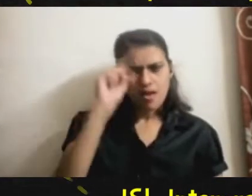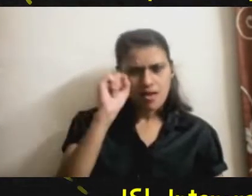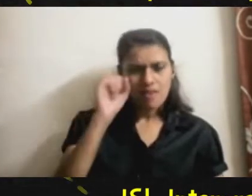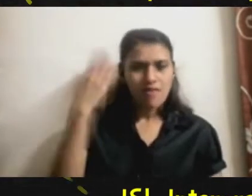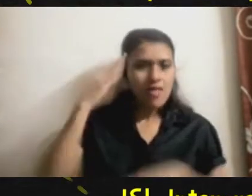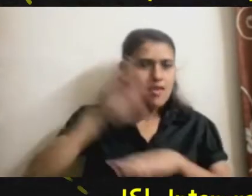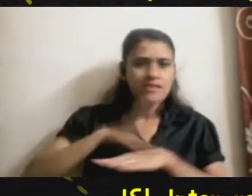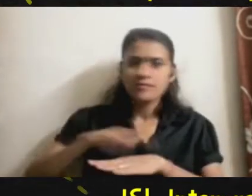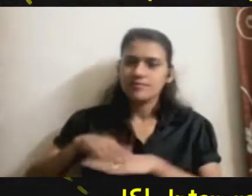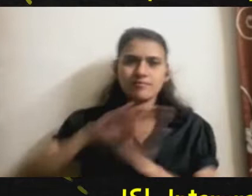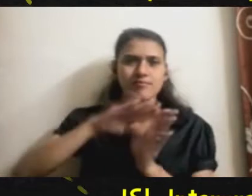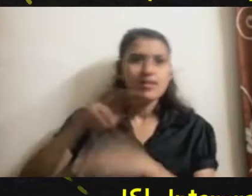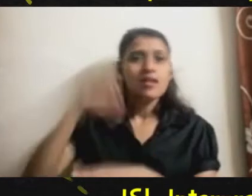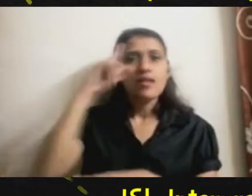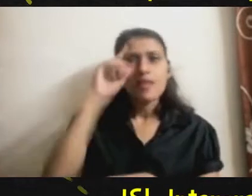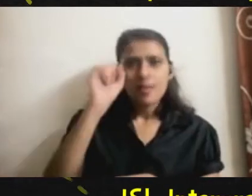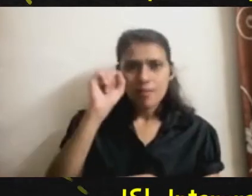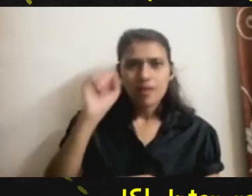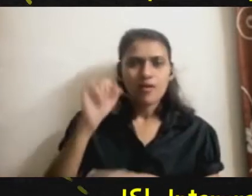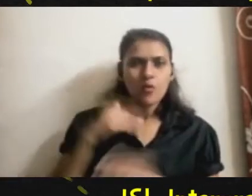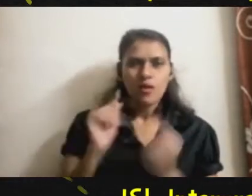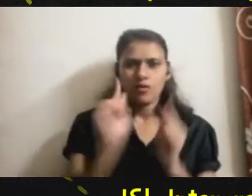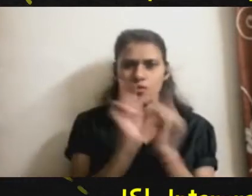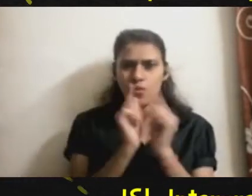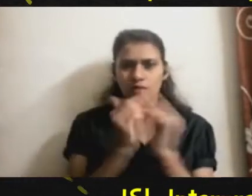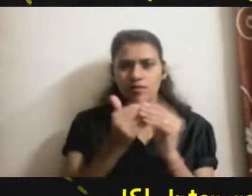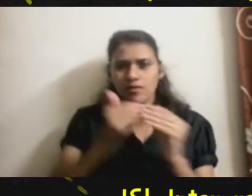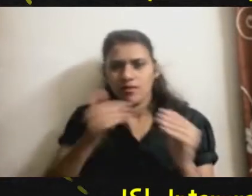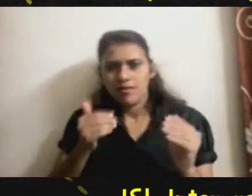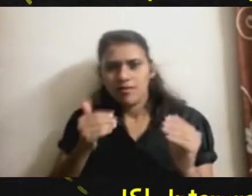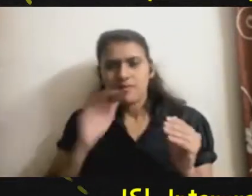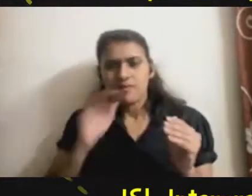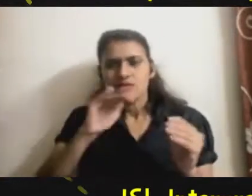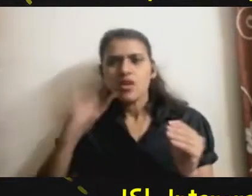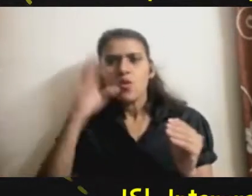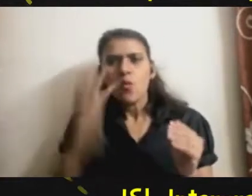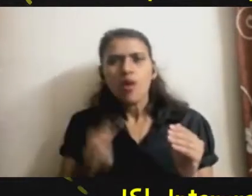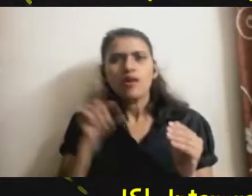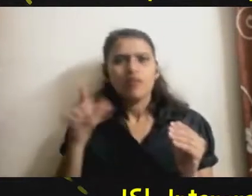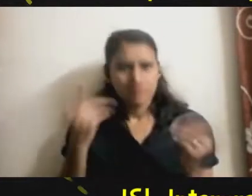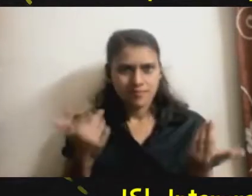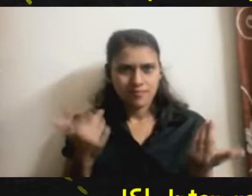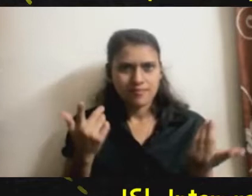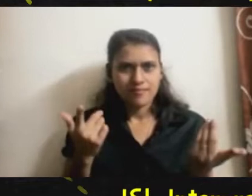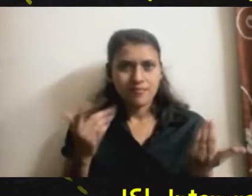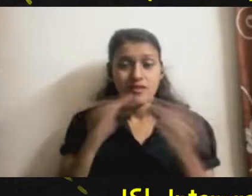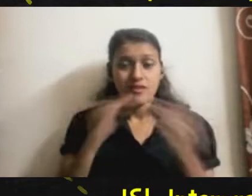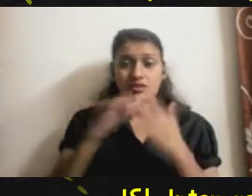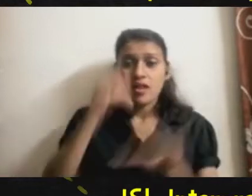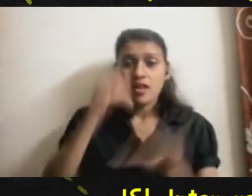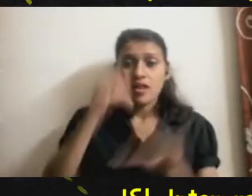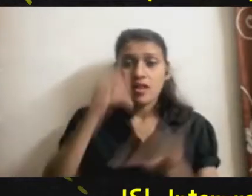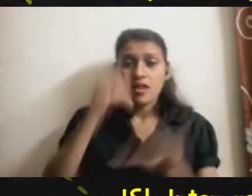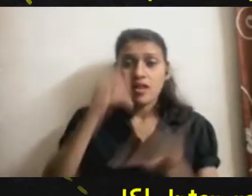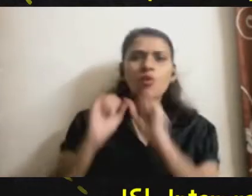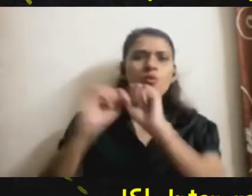experiencing. I will always be one degree away from what it means to be a child and can only guess what it means to be a child right now. That